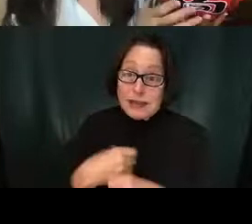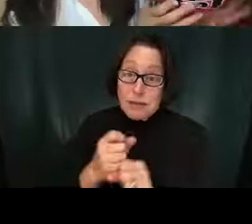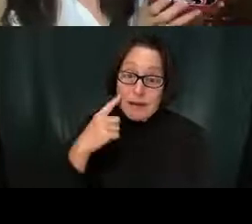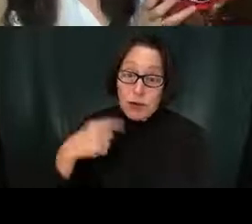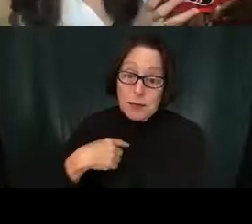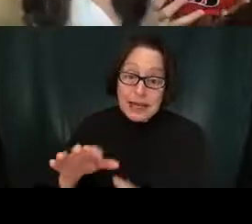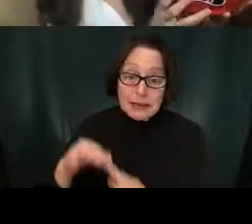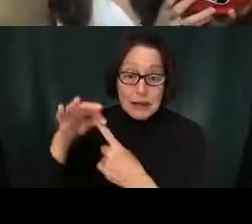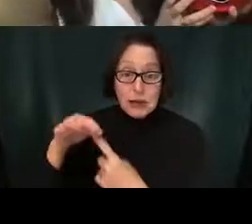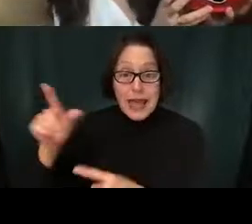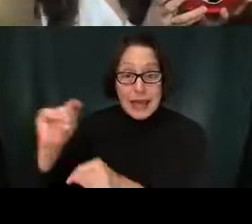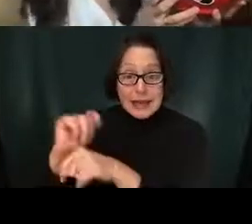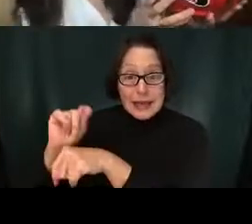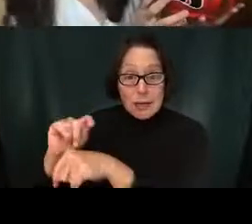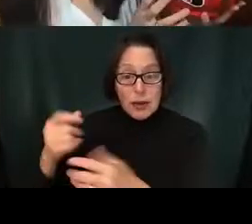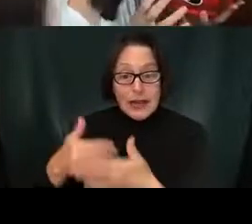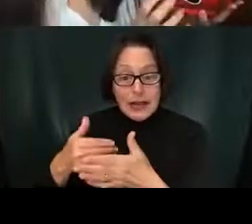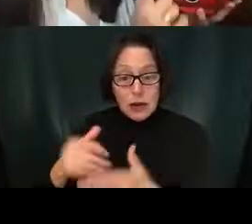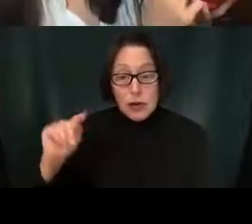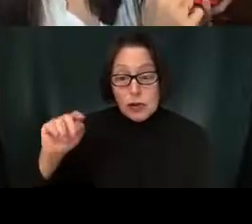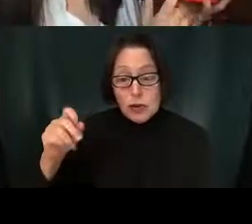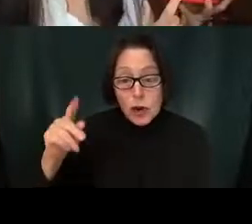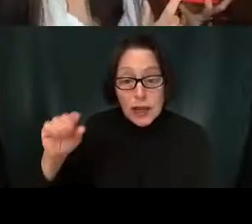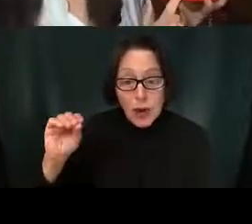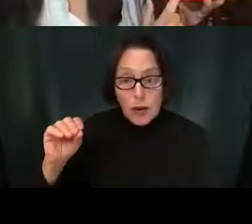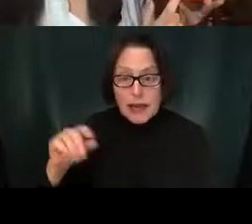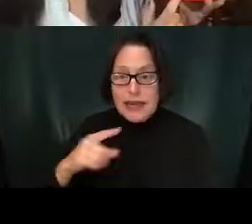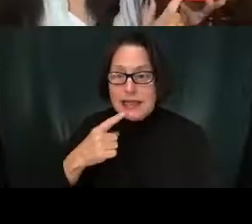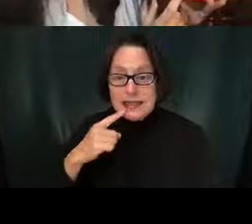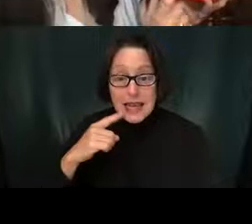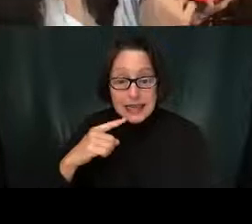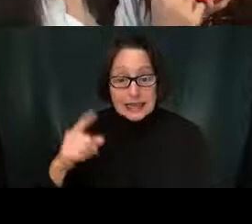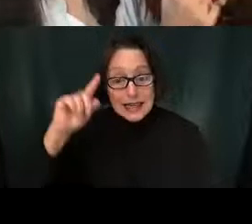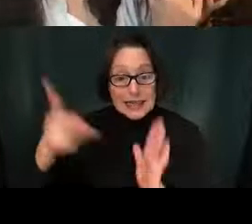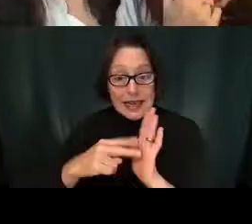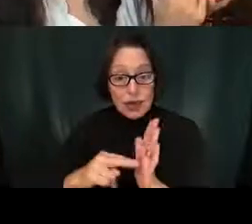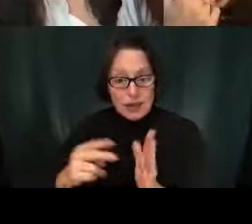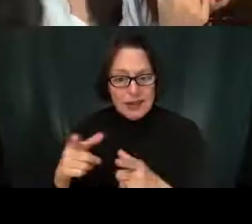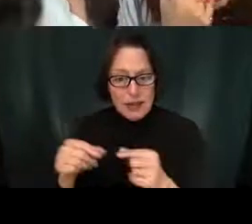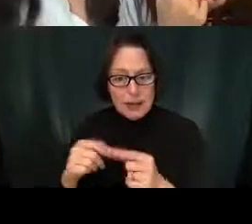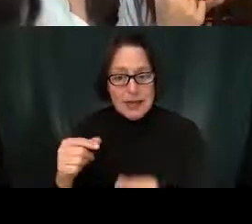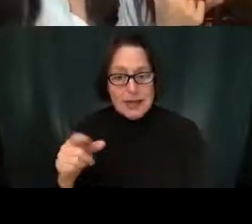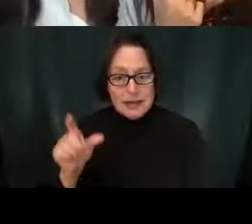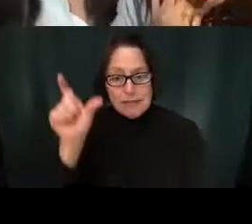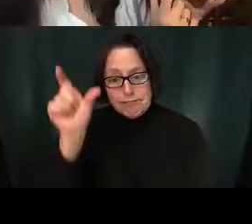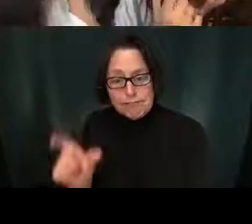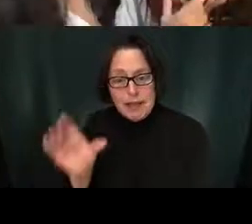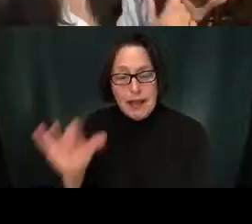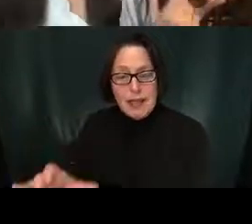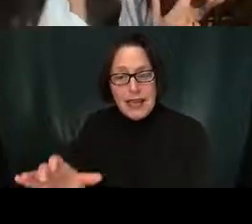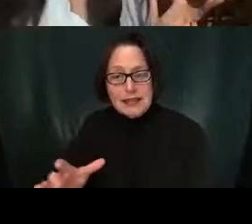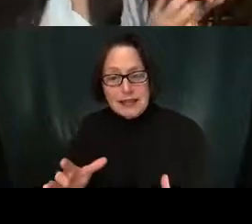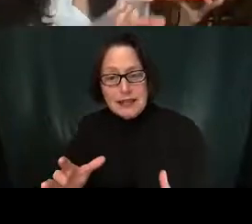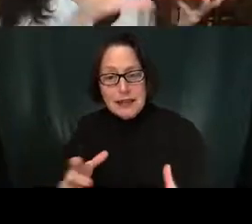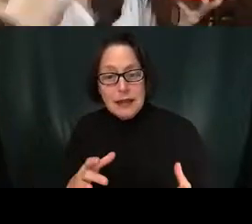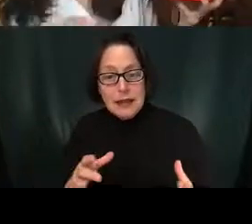especially at a temple outside of Tokyo a few years ago. And this says intention in Japanese. This is the symbol that actually means heart, and this